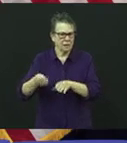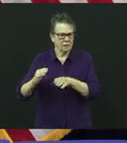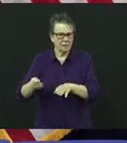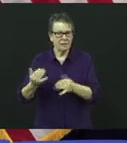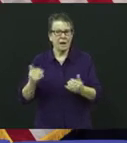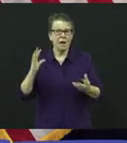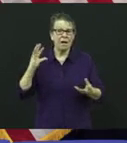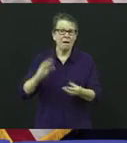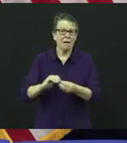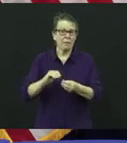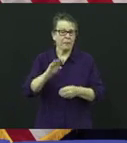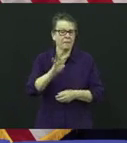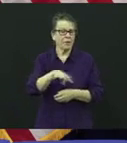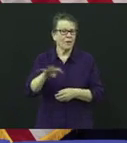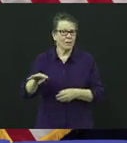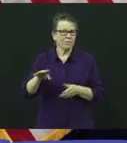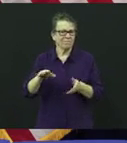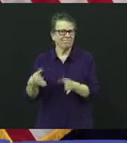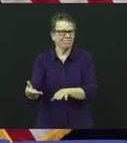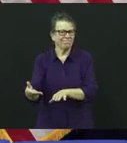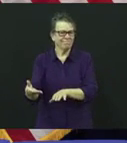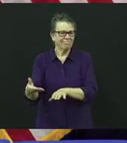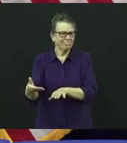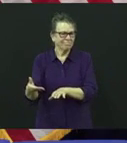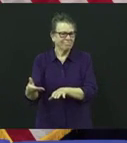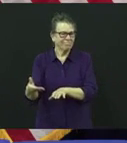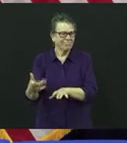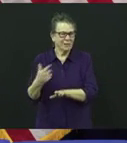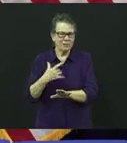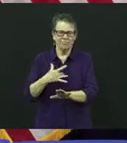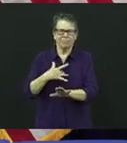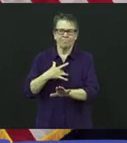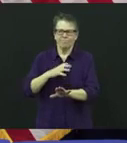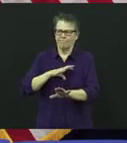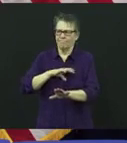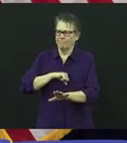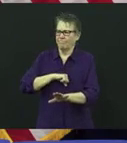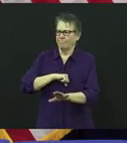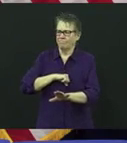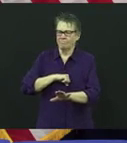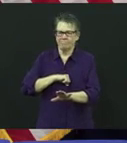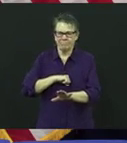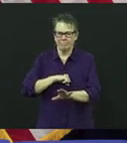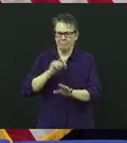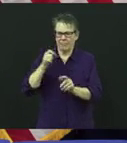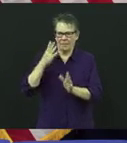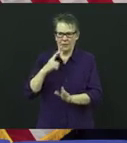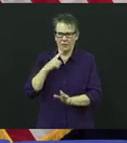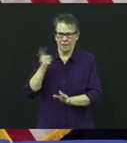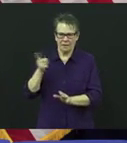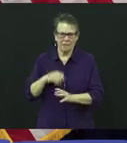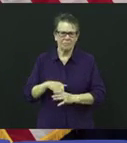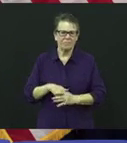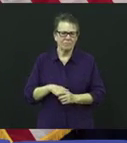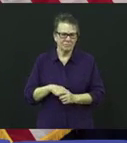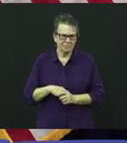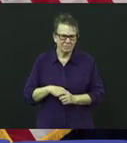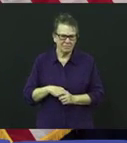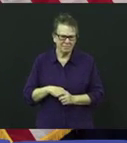Jerseyans. And if anyone is looking to me for a reason to justify the steps that I and we have ordered, I can now give